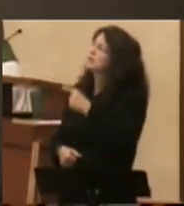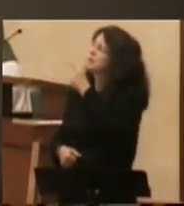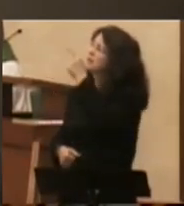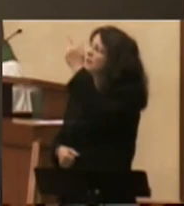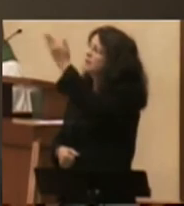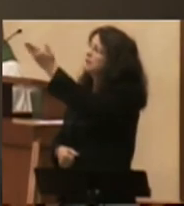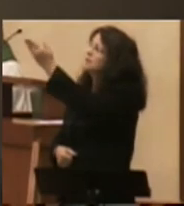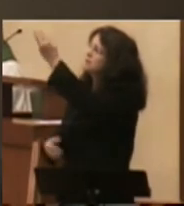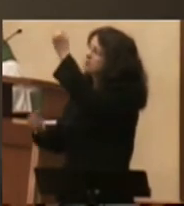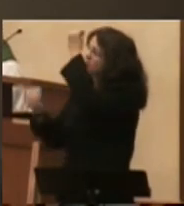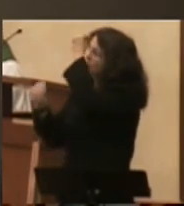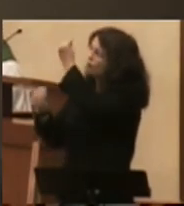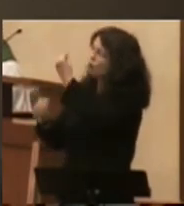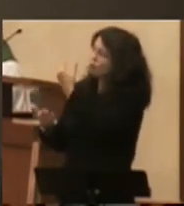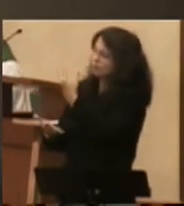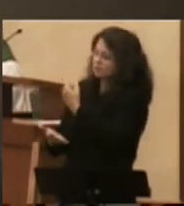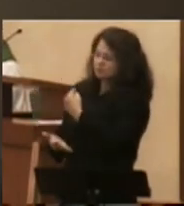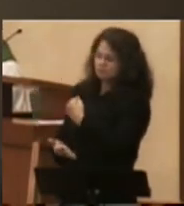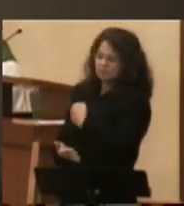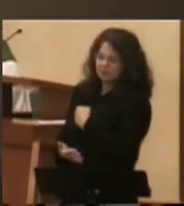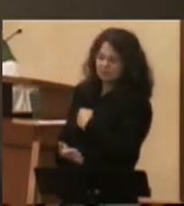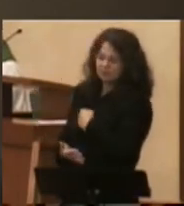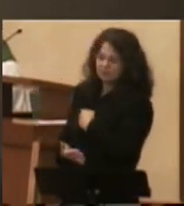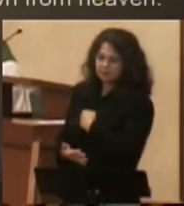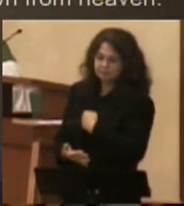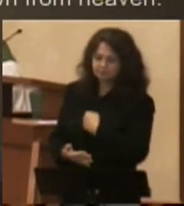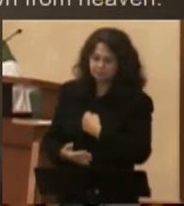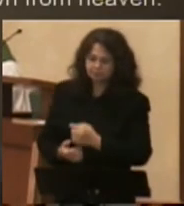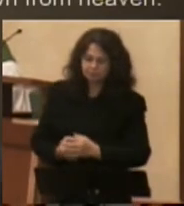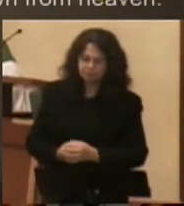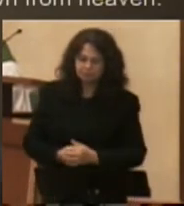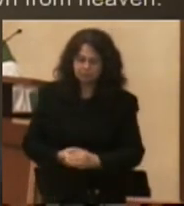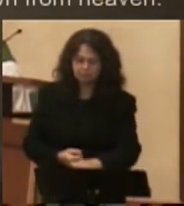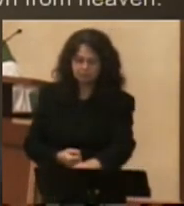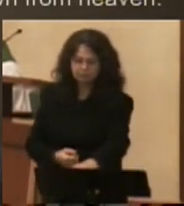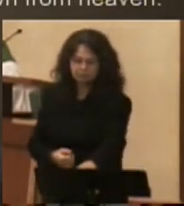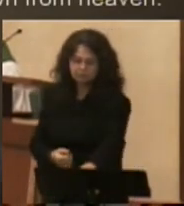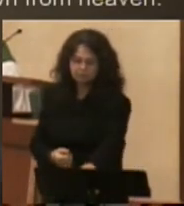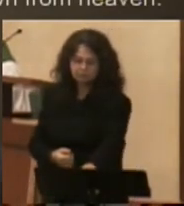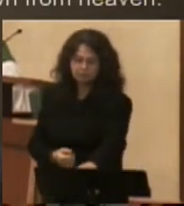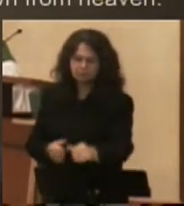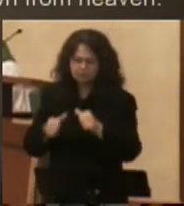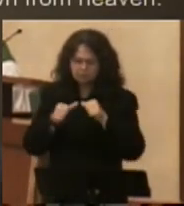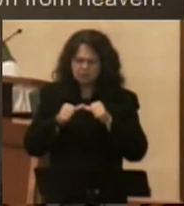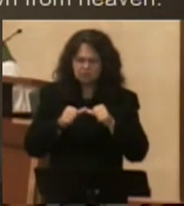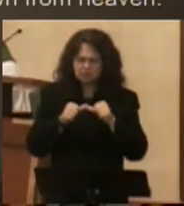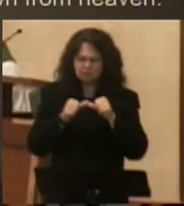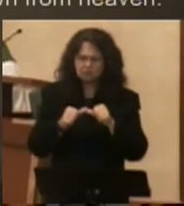Listen to what the Lord God is saying.